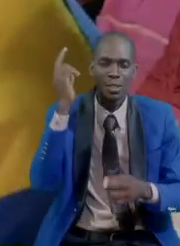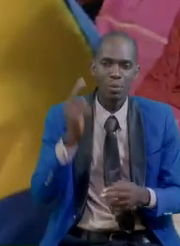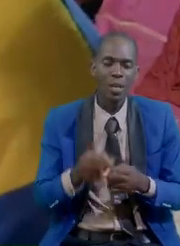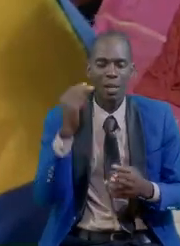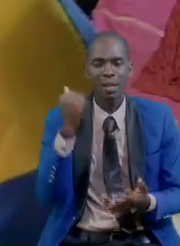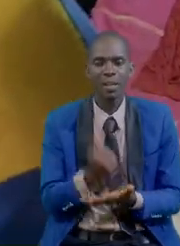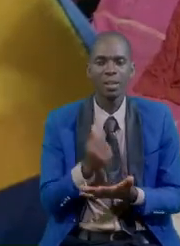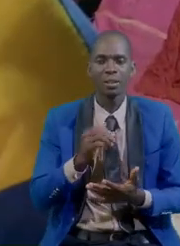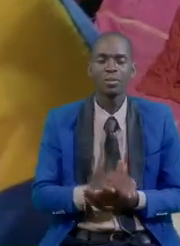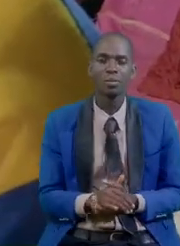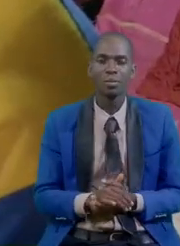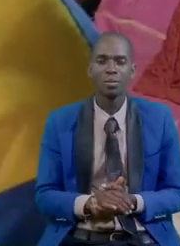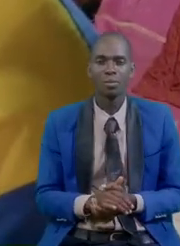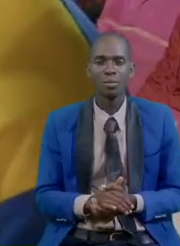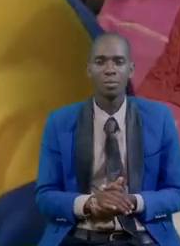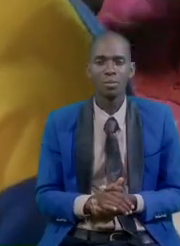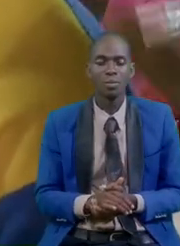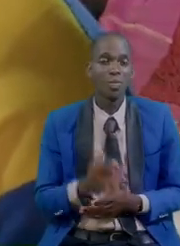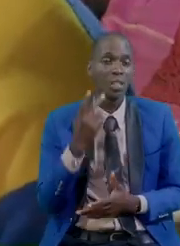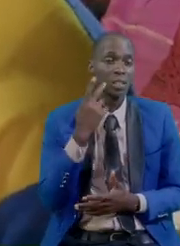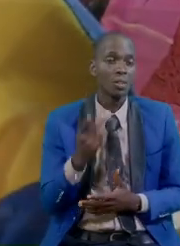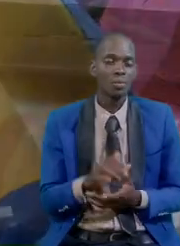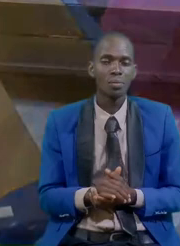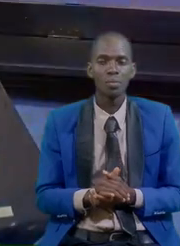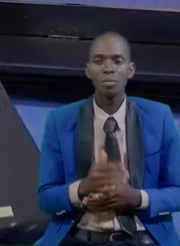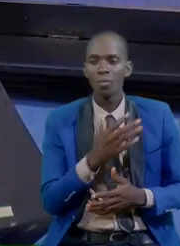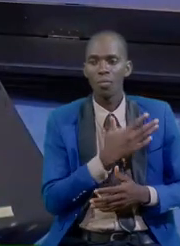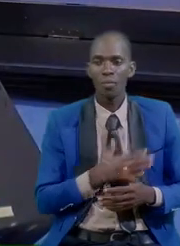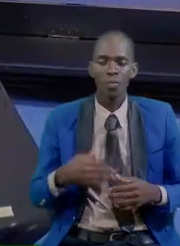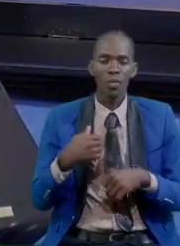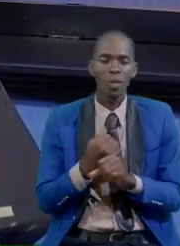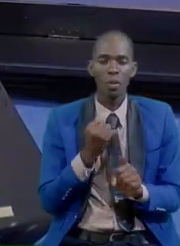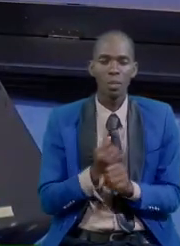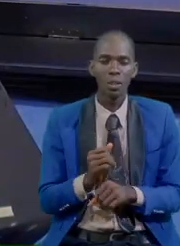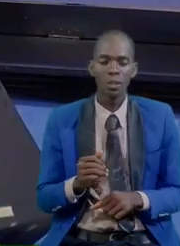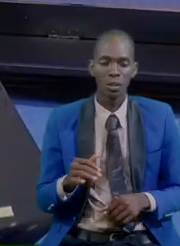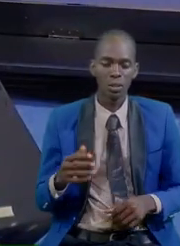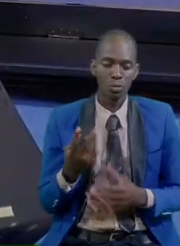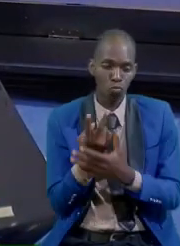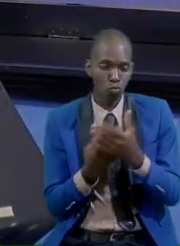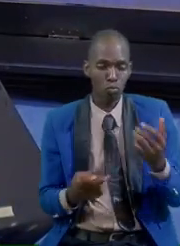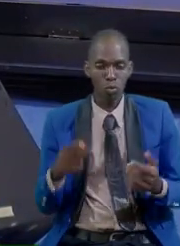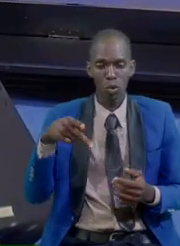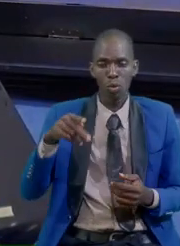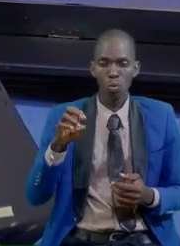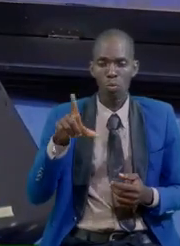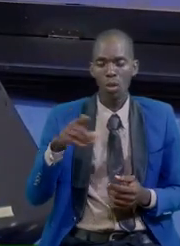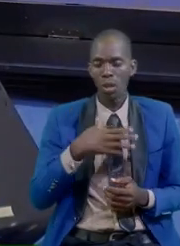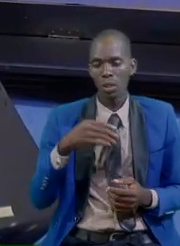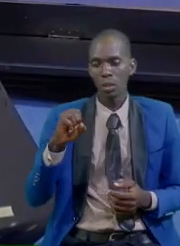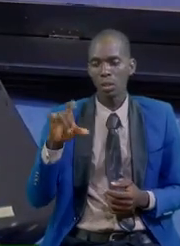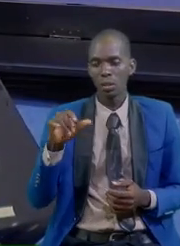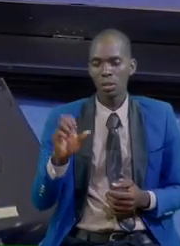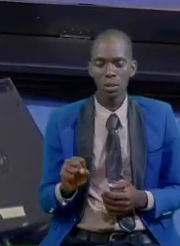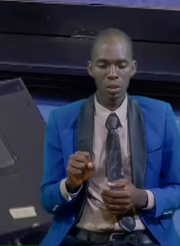name. Look at this. And he made their feet fast in the stocks. He